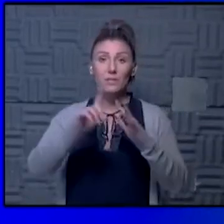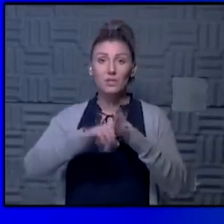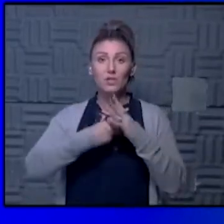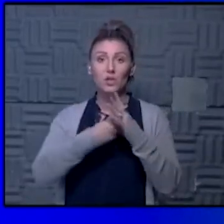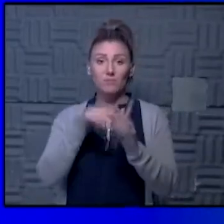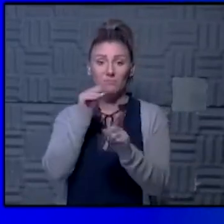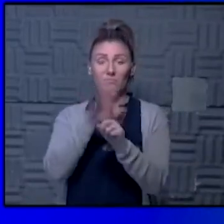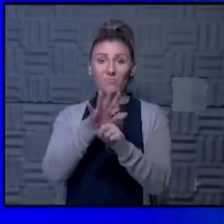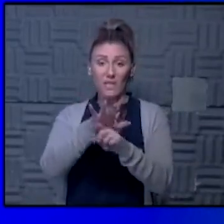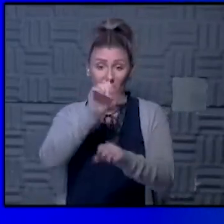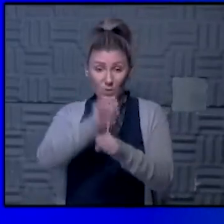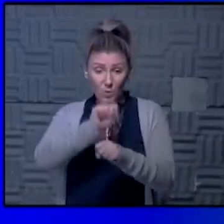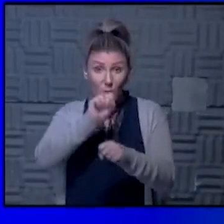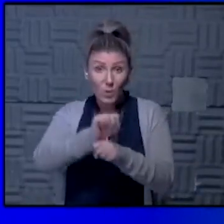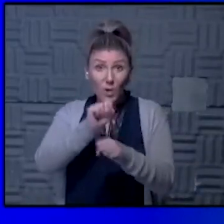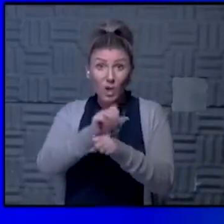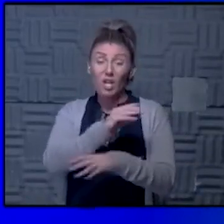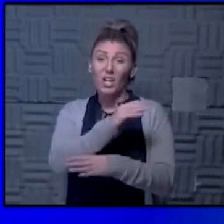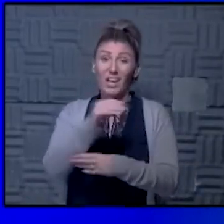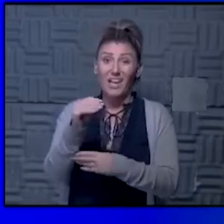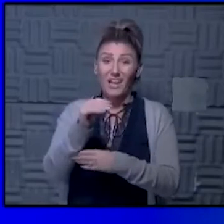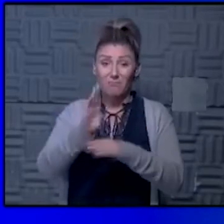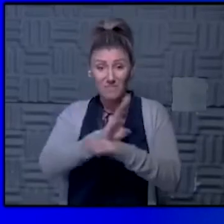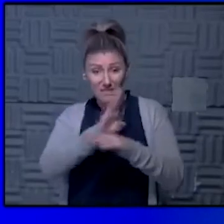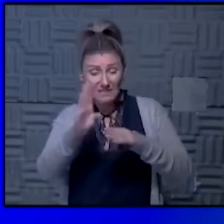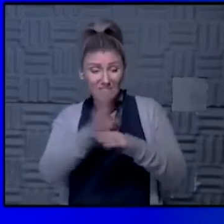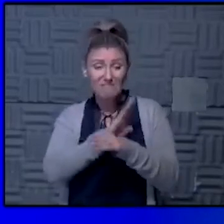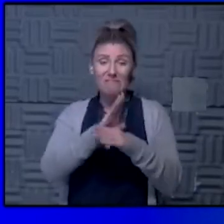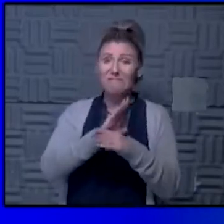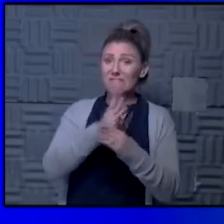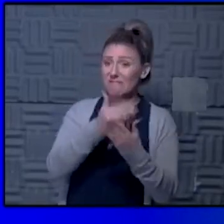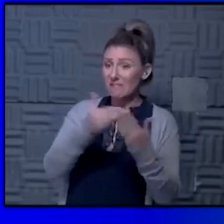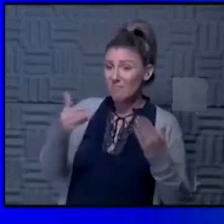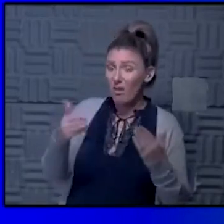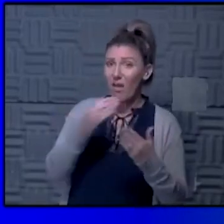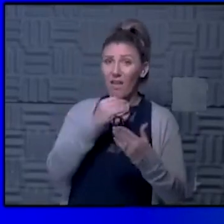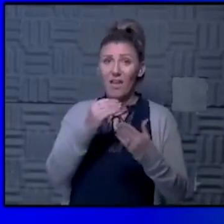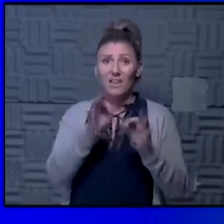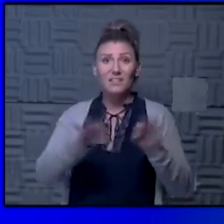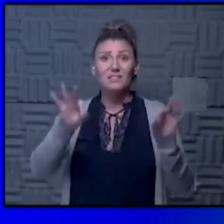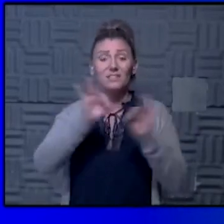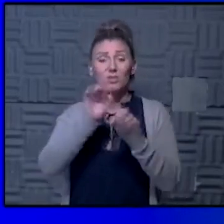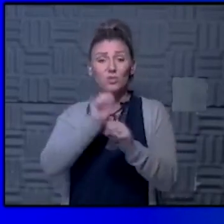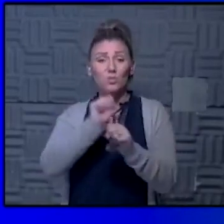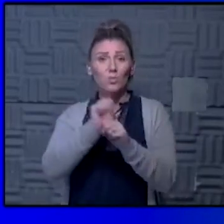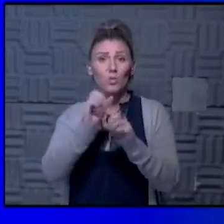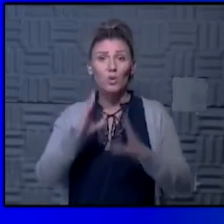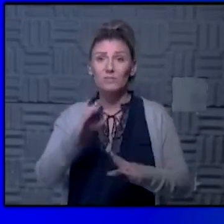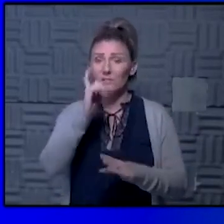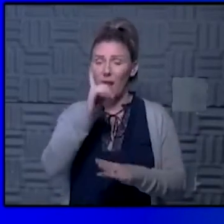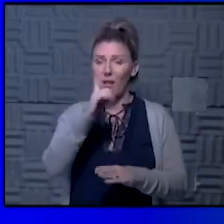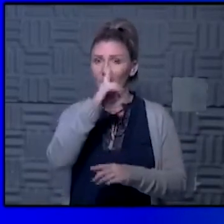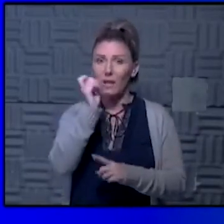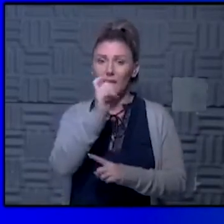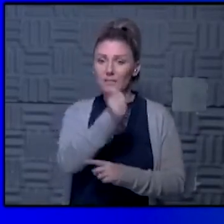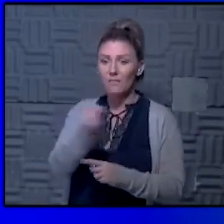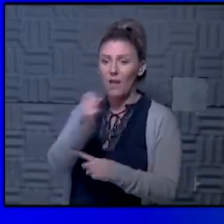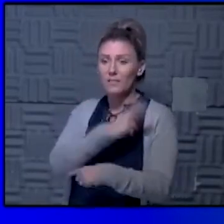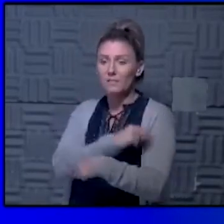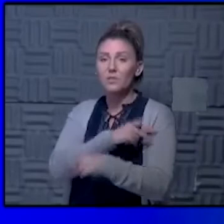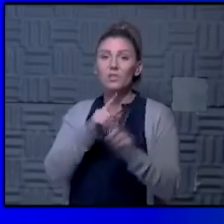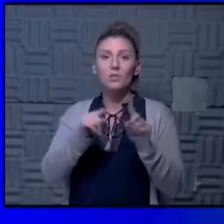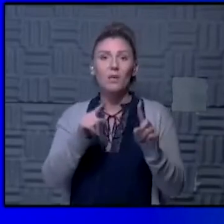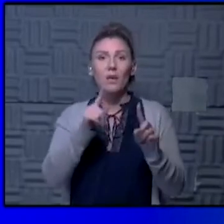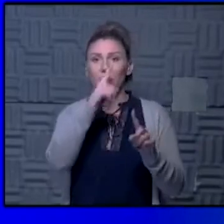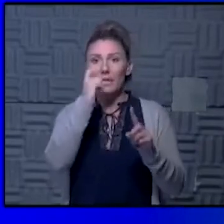affect workforce and supply chain and essential workers. Again, not necessarily because of hospitalizations, although hospitalizations are up, but